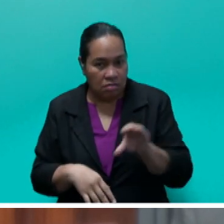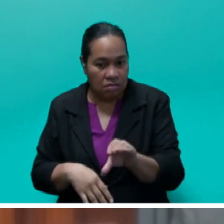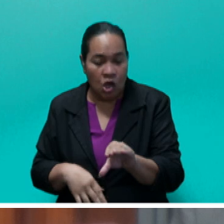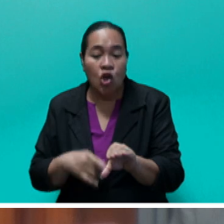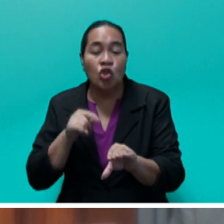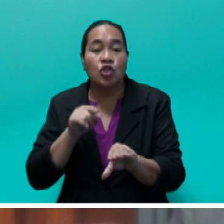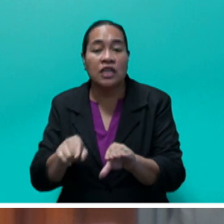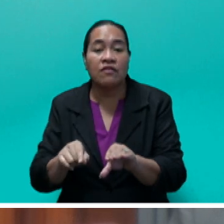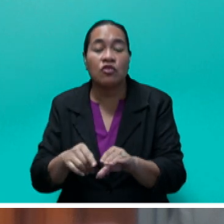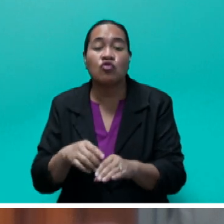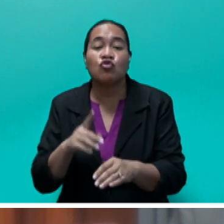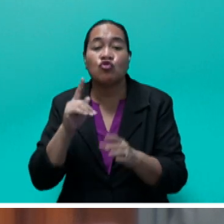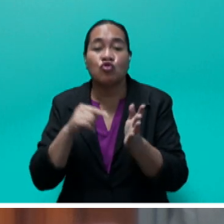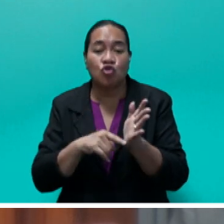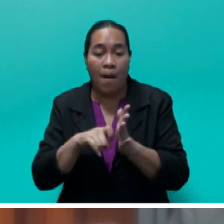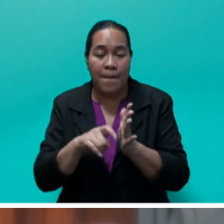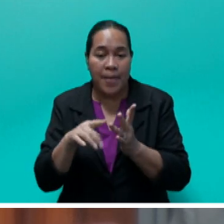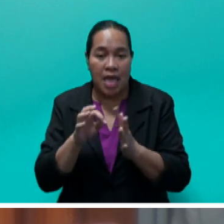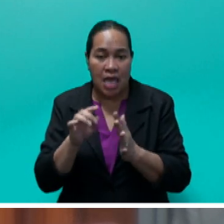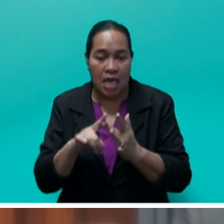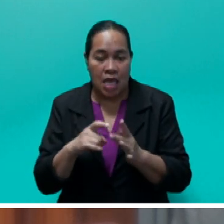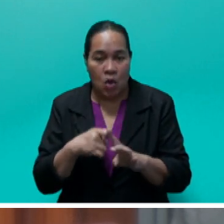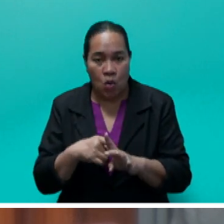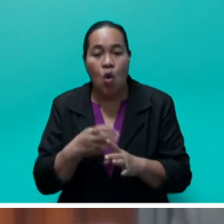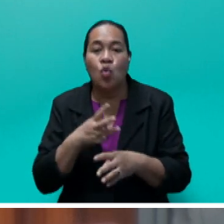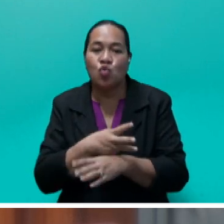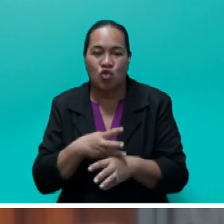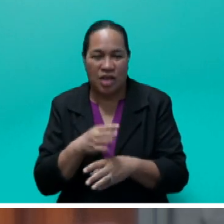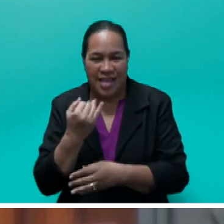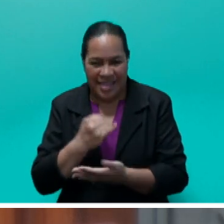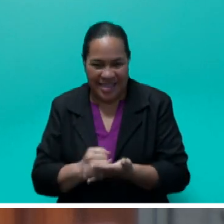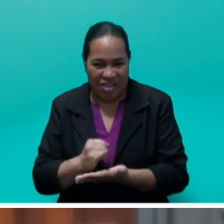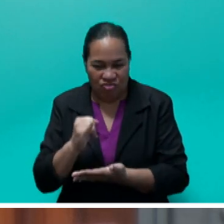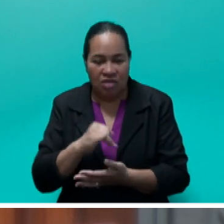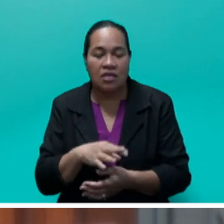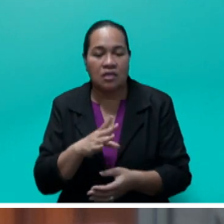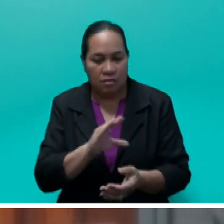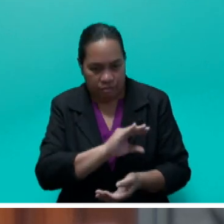will stimulate the activities within the private sector through budget subsidy.